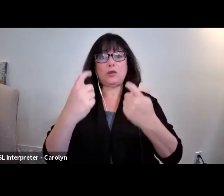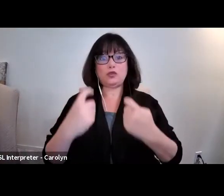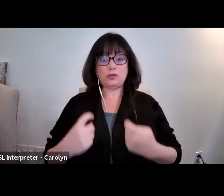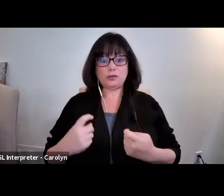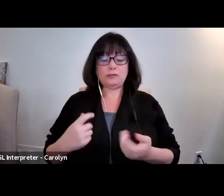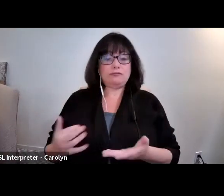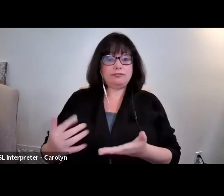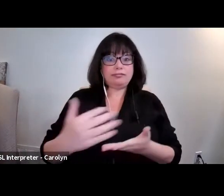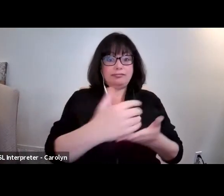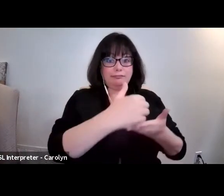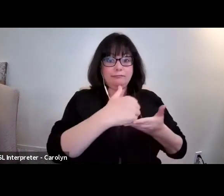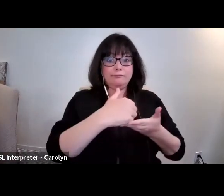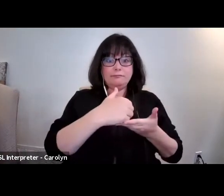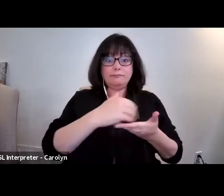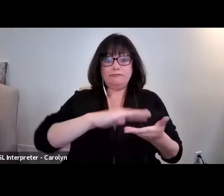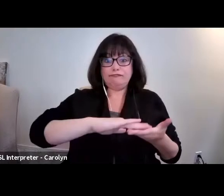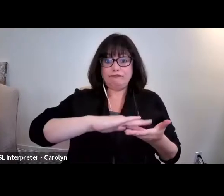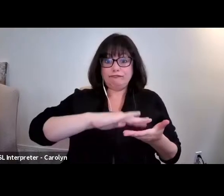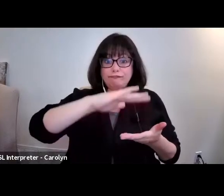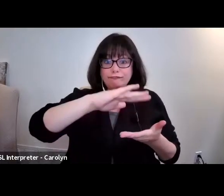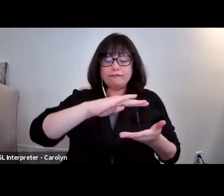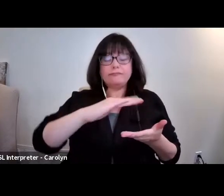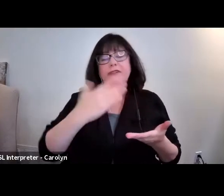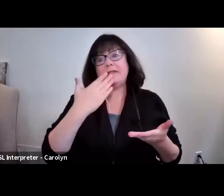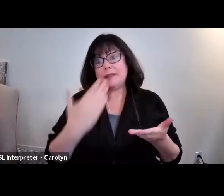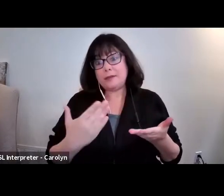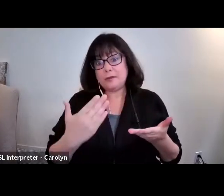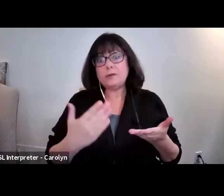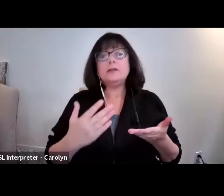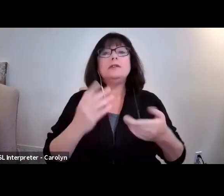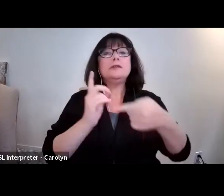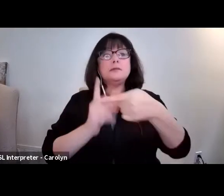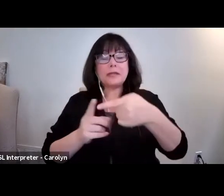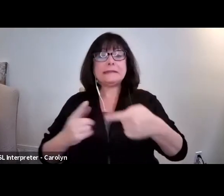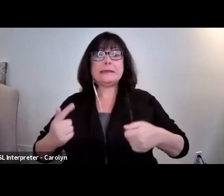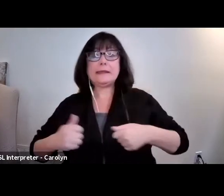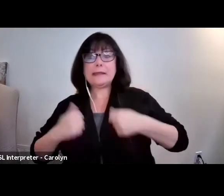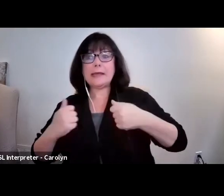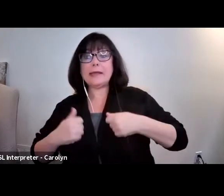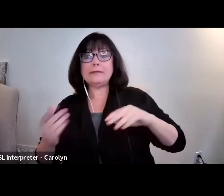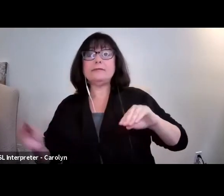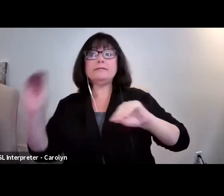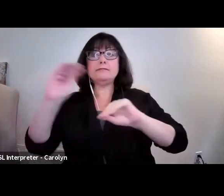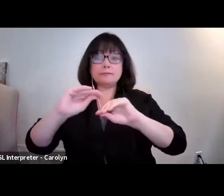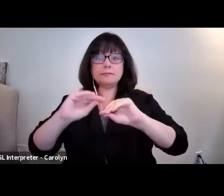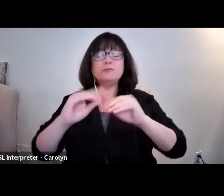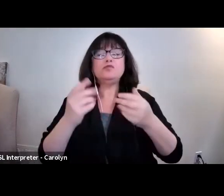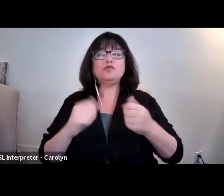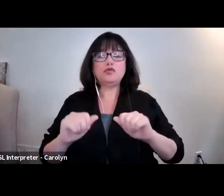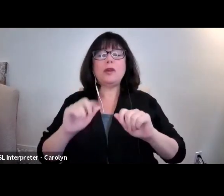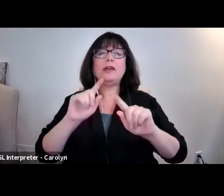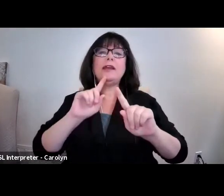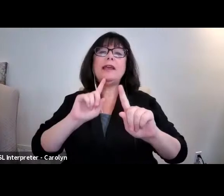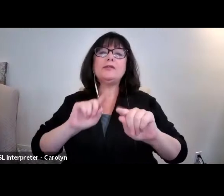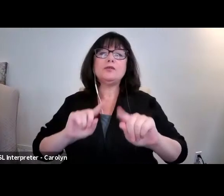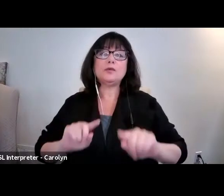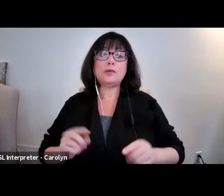possible, where there are questions in a similar nature, I will try and bundle them together to allow us to address as many questions as